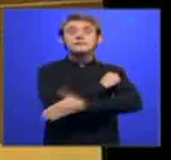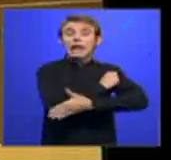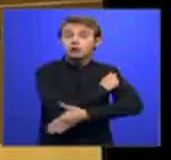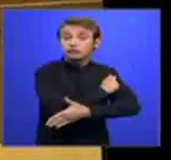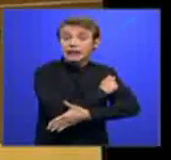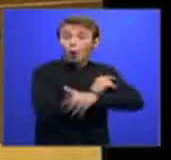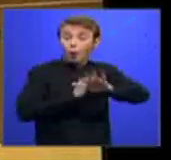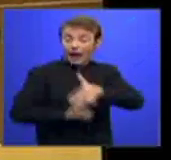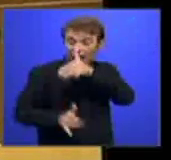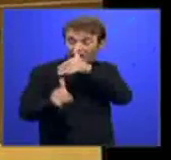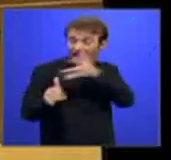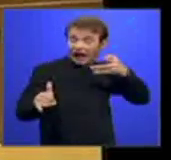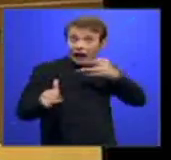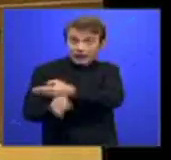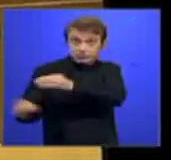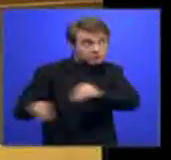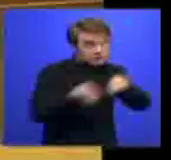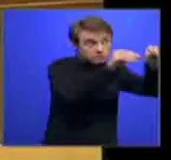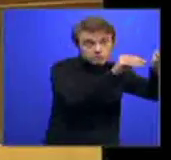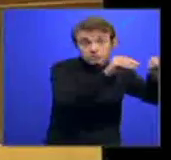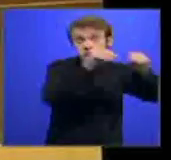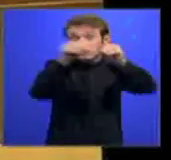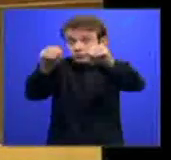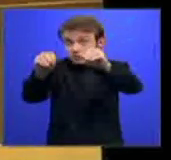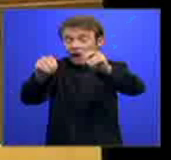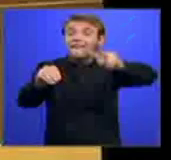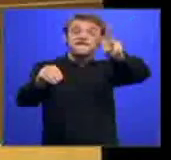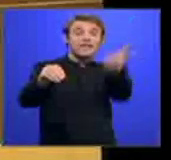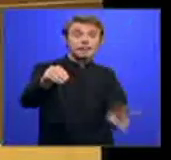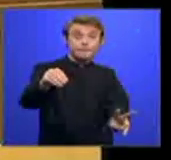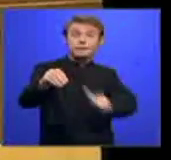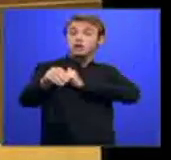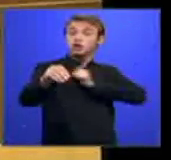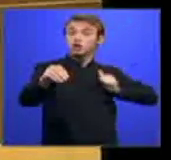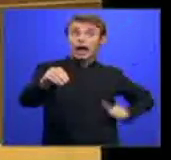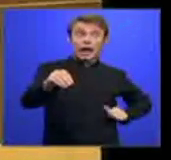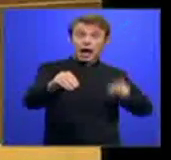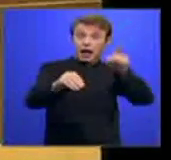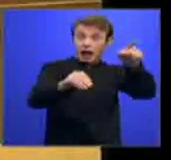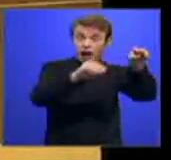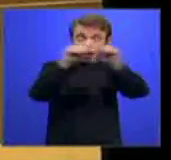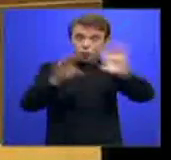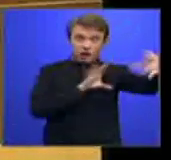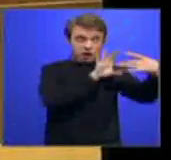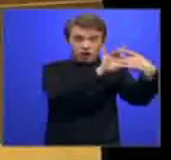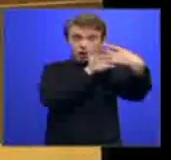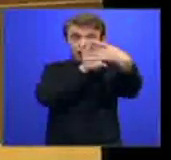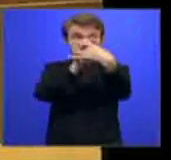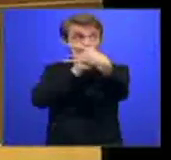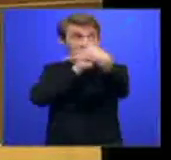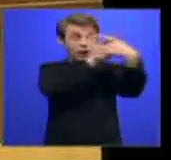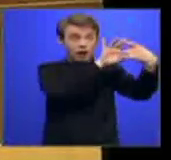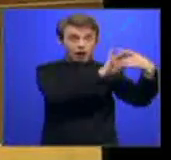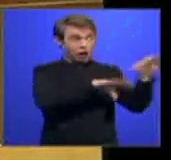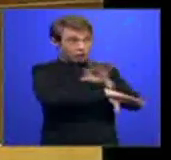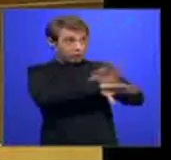Vietnam, Thailand, and China, and are intensifying our efforts